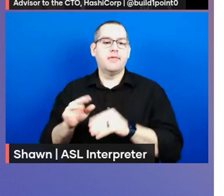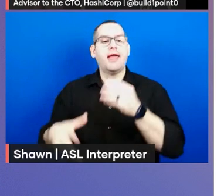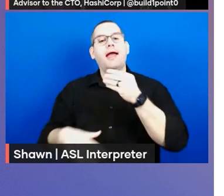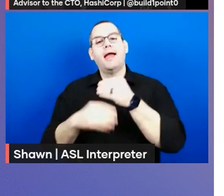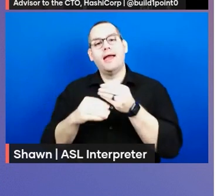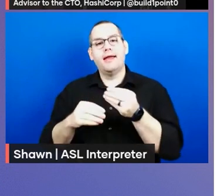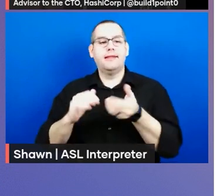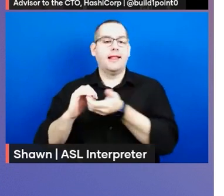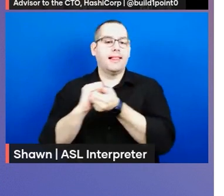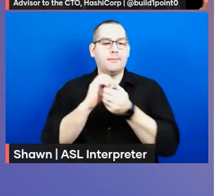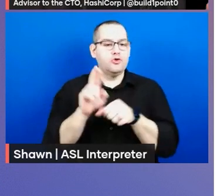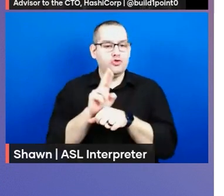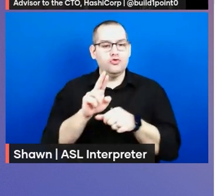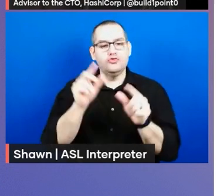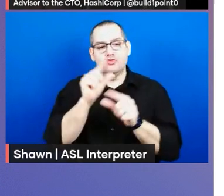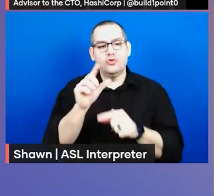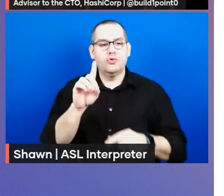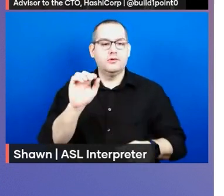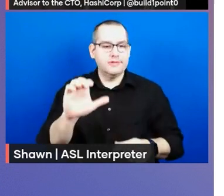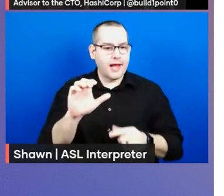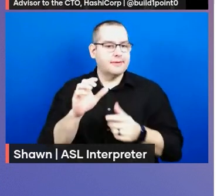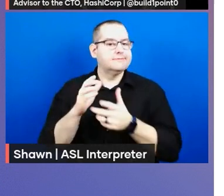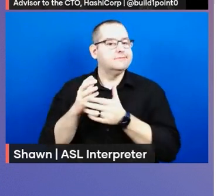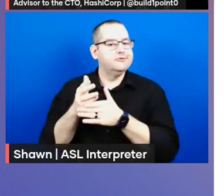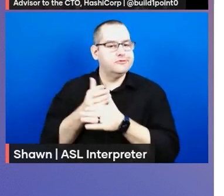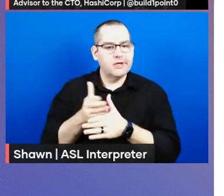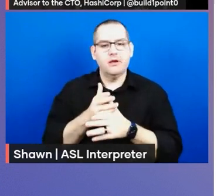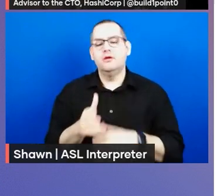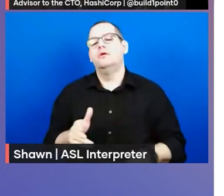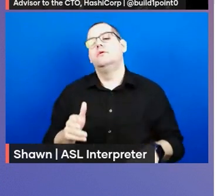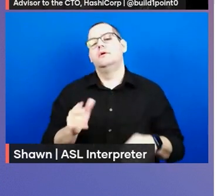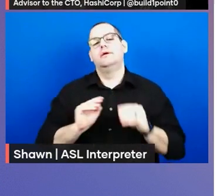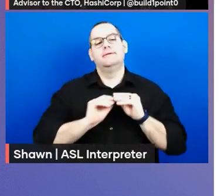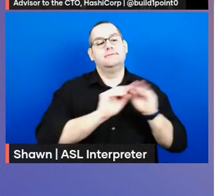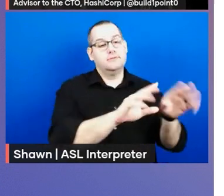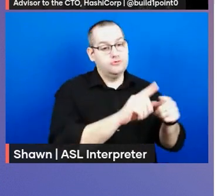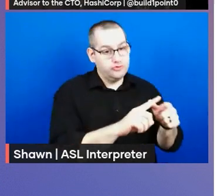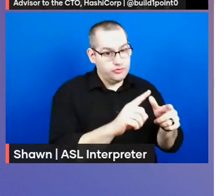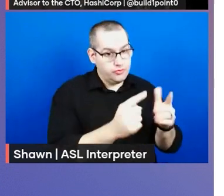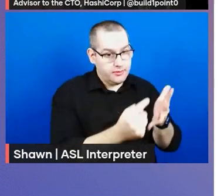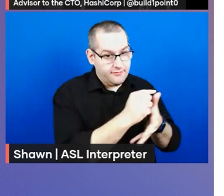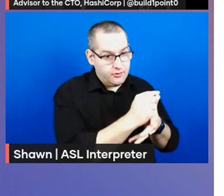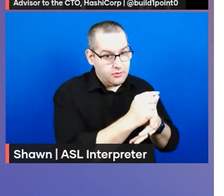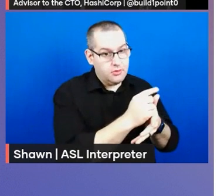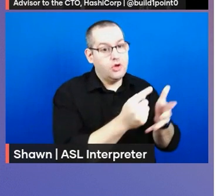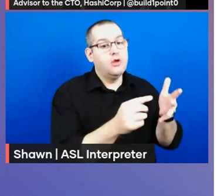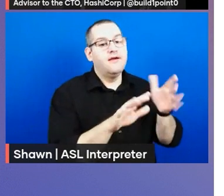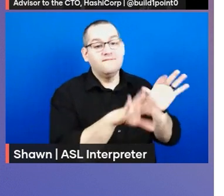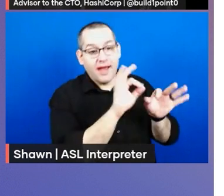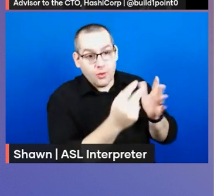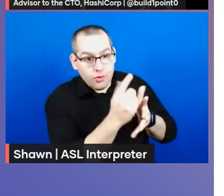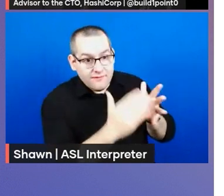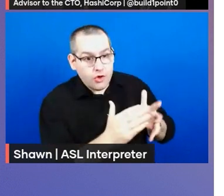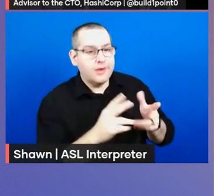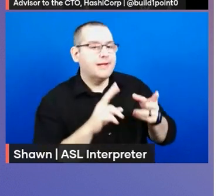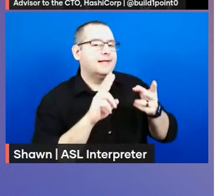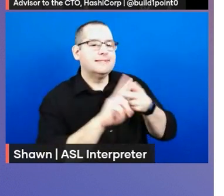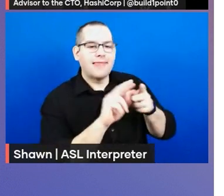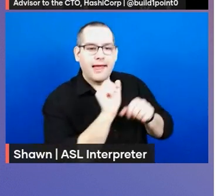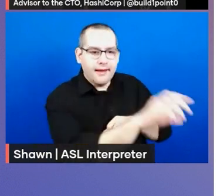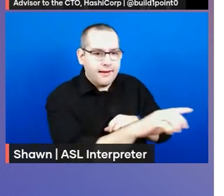using Google Docs sharing, and then eventually send it out for review, find the reviewers, Slack them or email